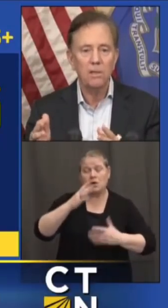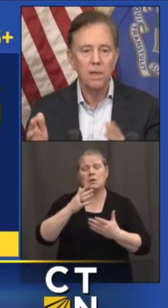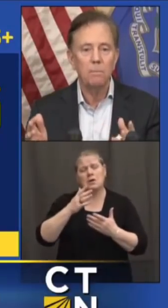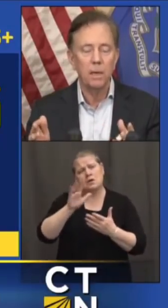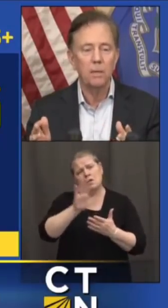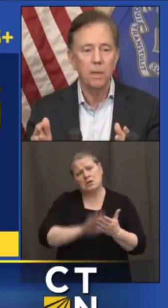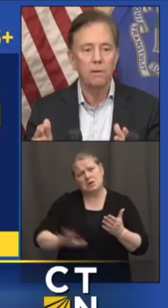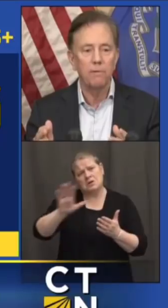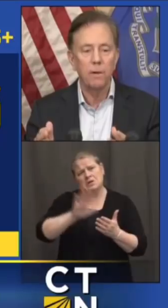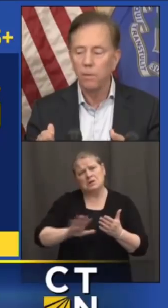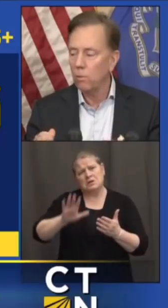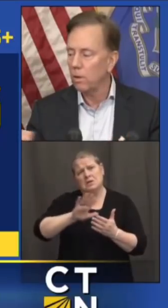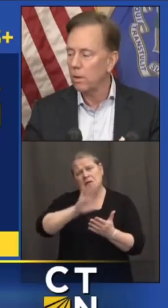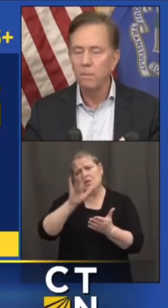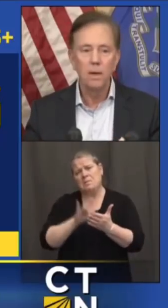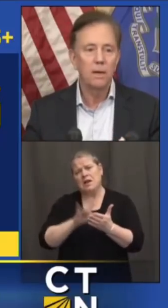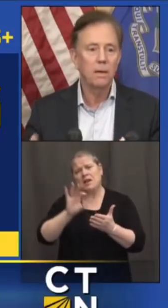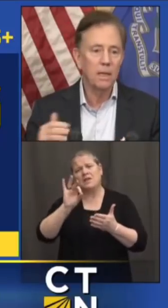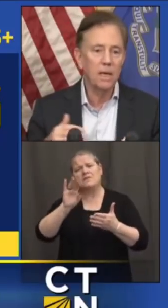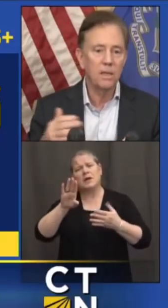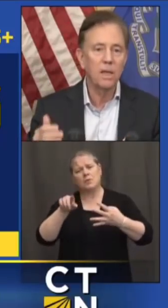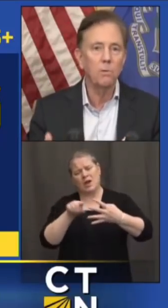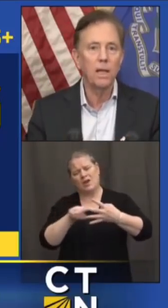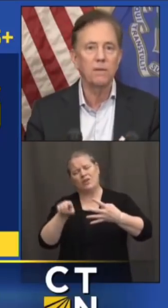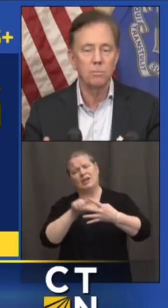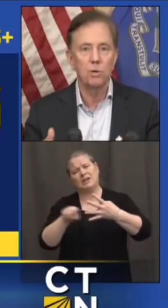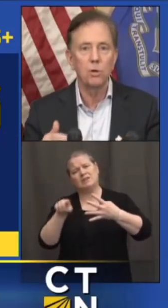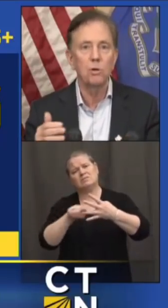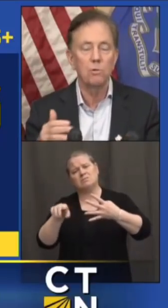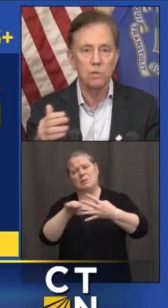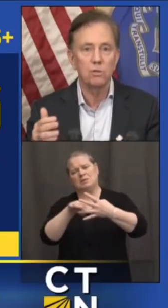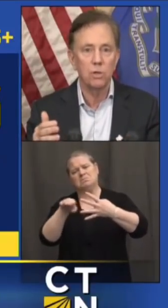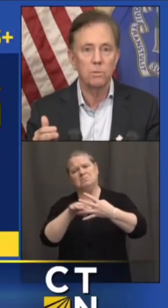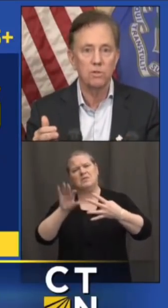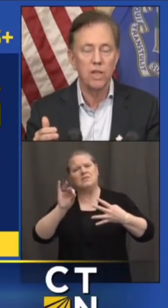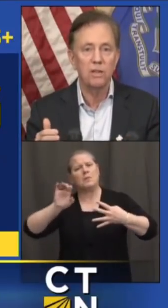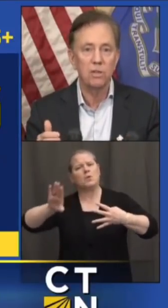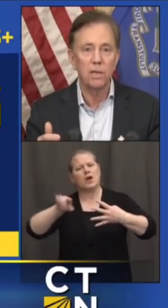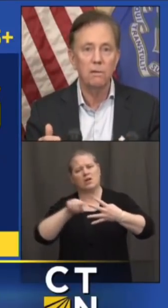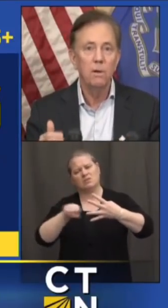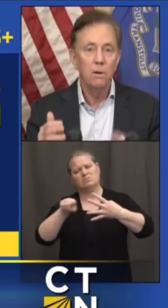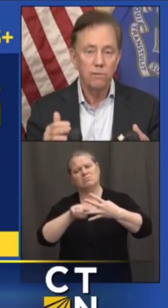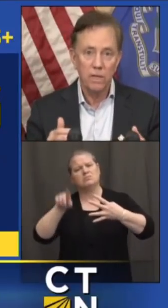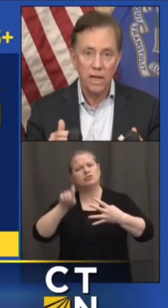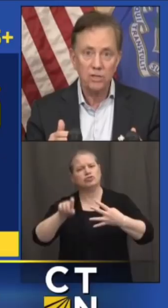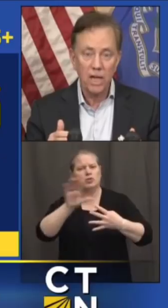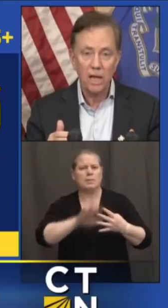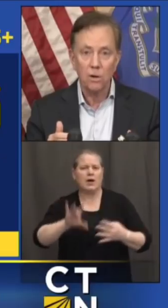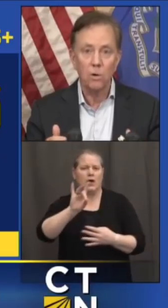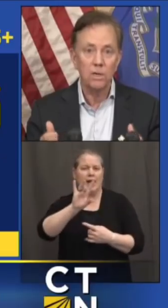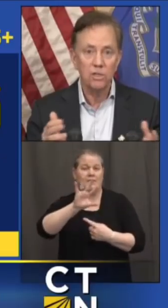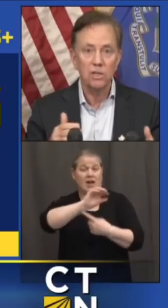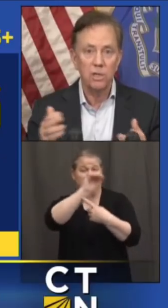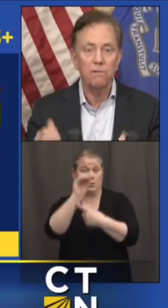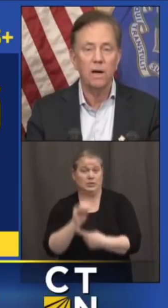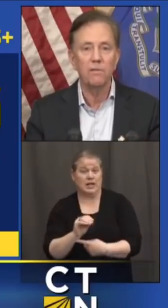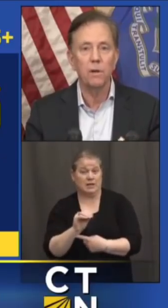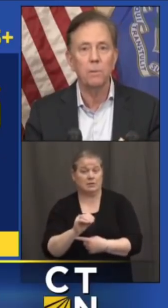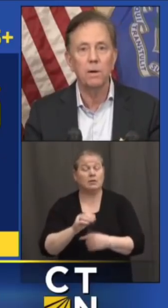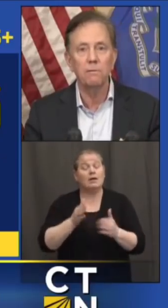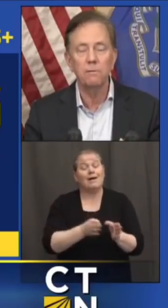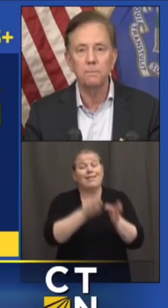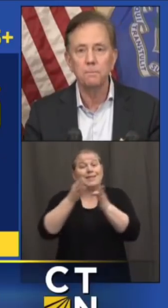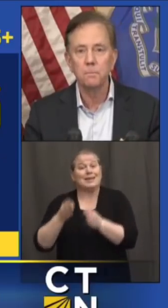like to think by the middle of February, I'd like to think we'll have some good news in terms of scheduling for the next category,